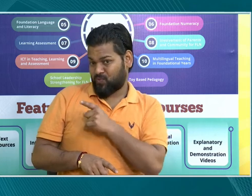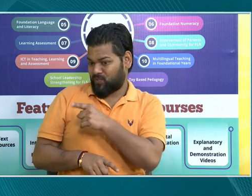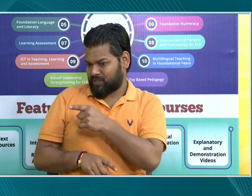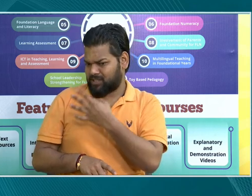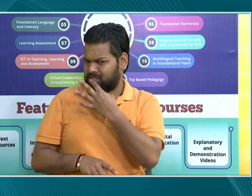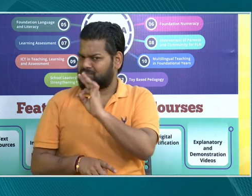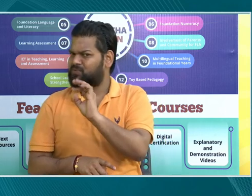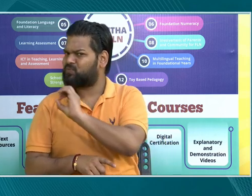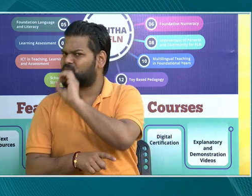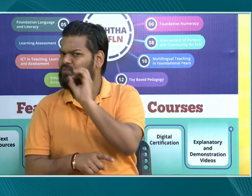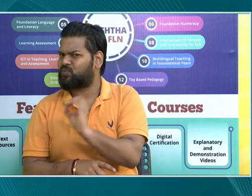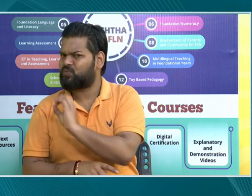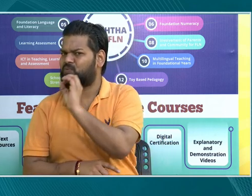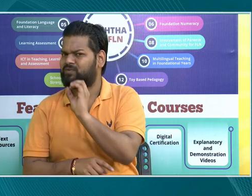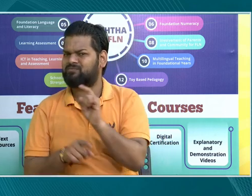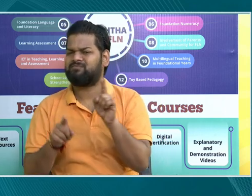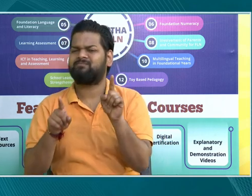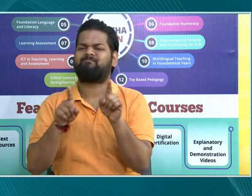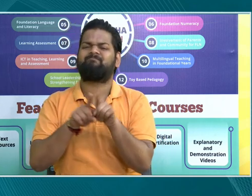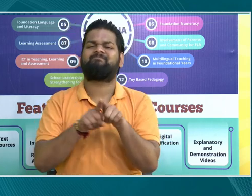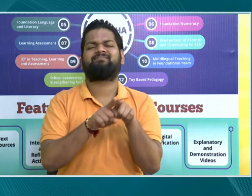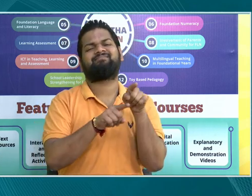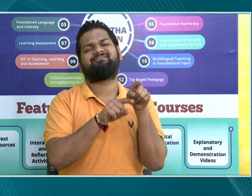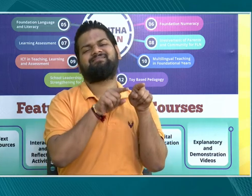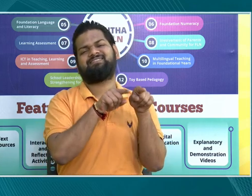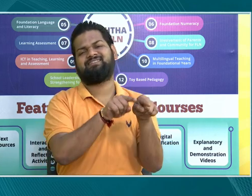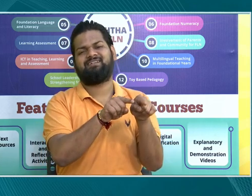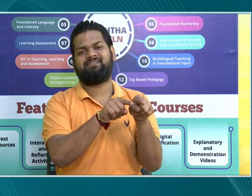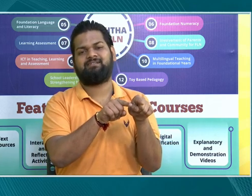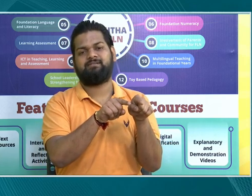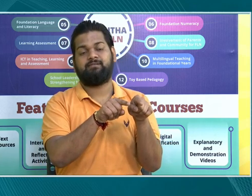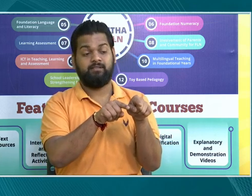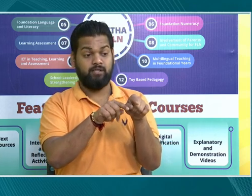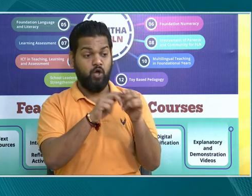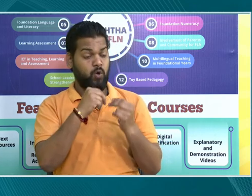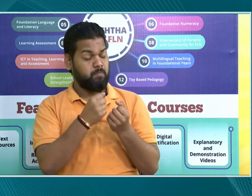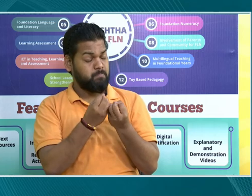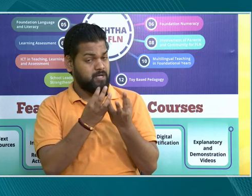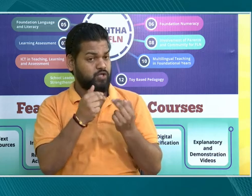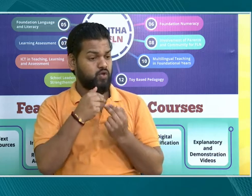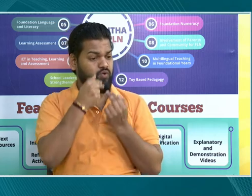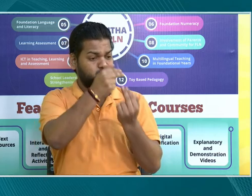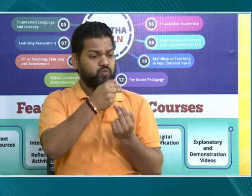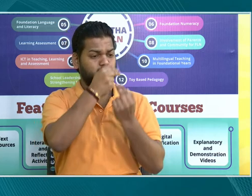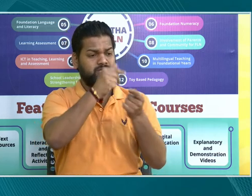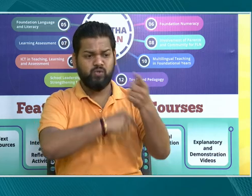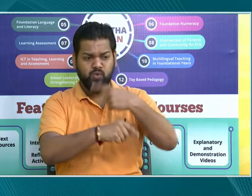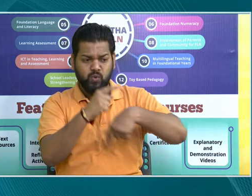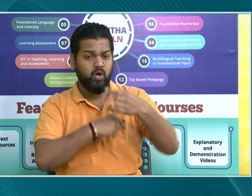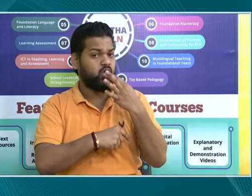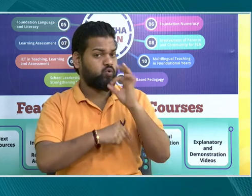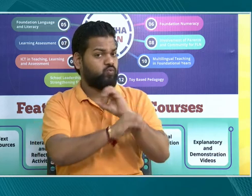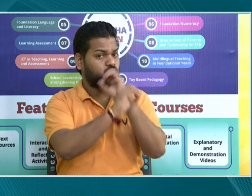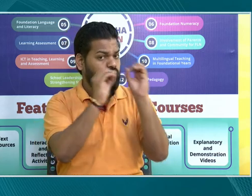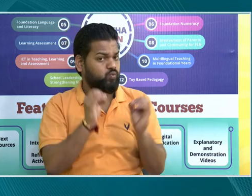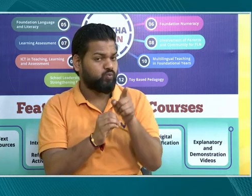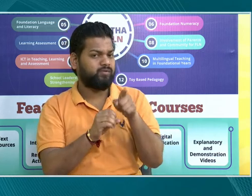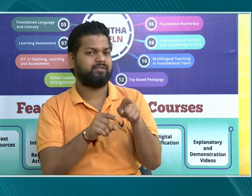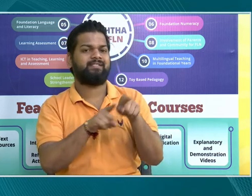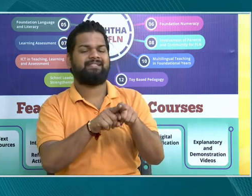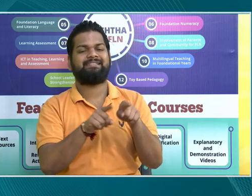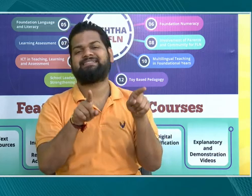true. Like, yes. So this is also a kind of story which cannot be true. These are called fiction stories. So I can say that it's an